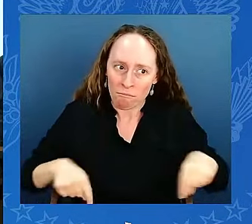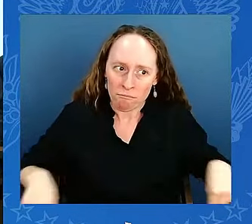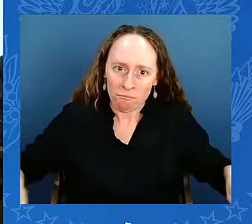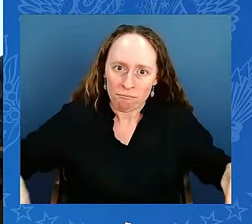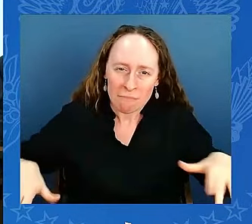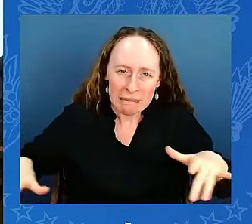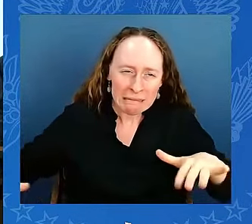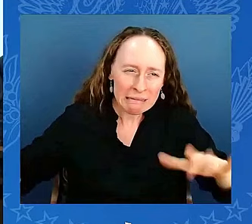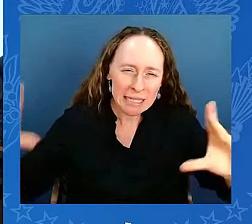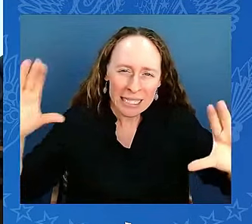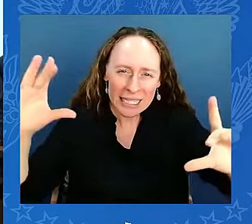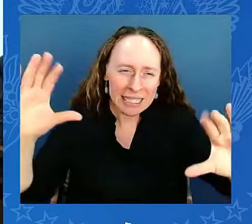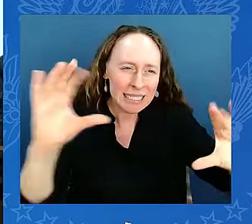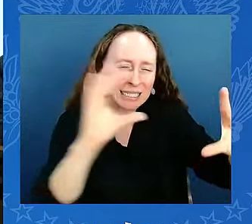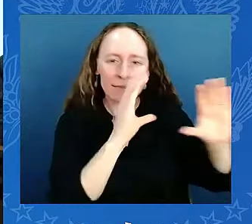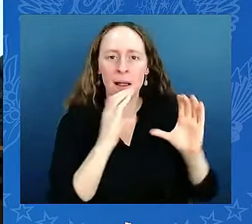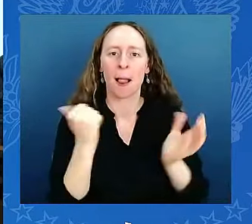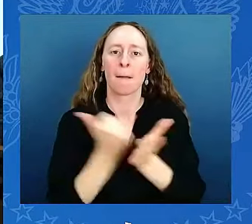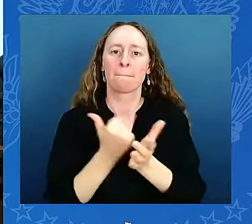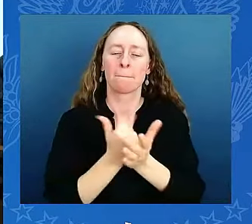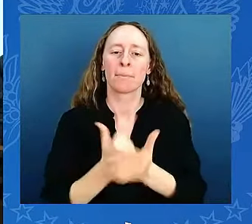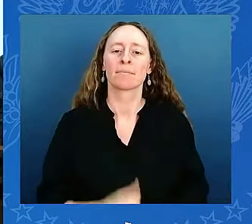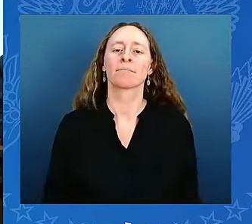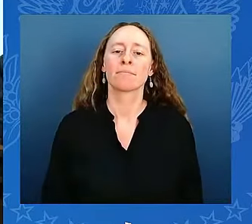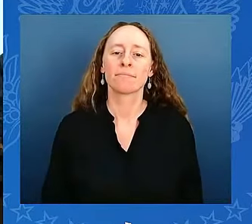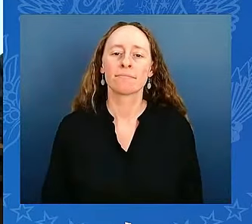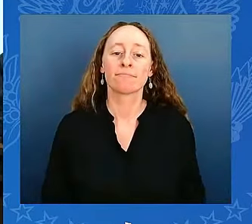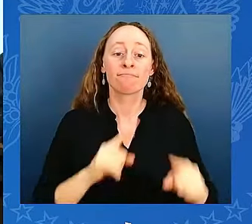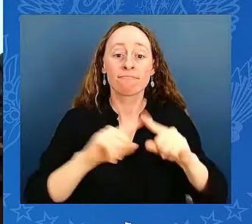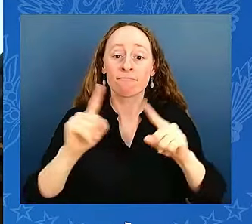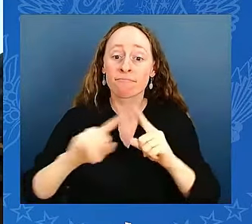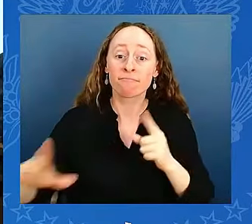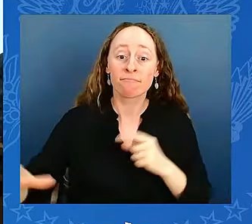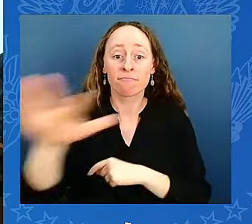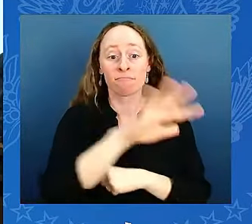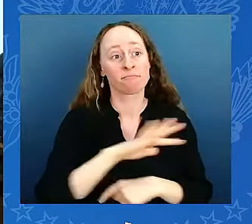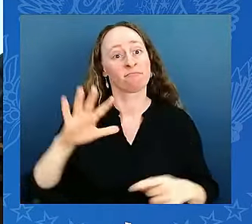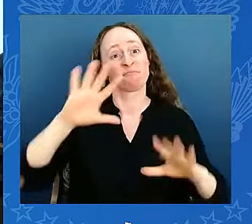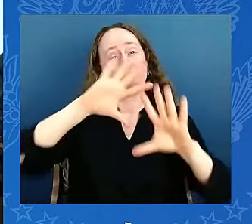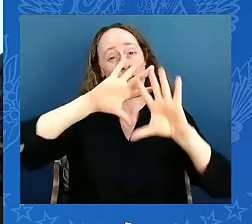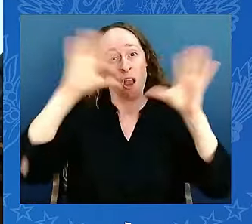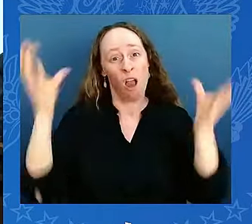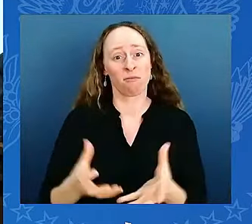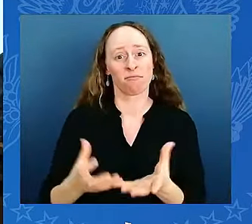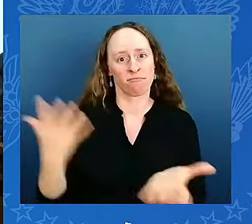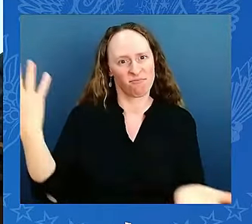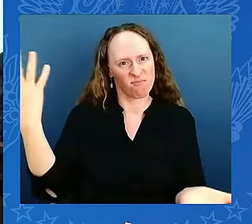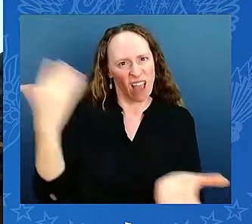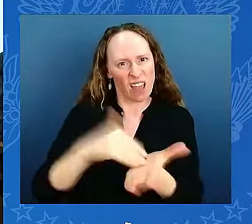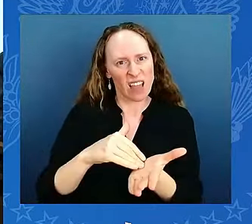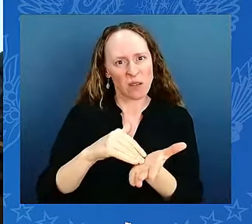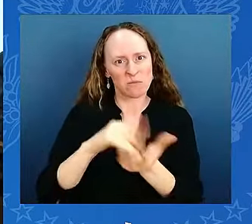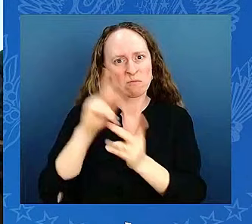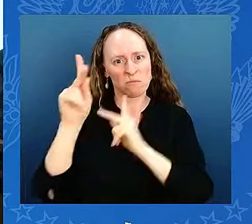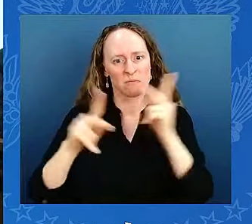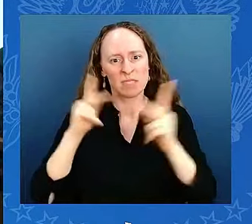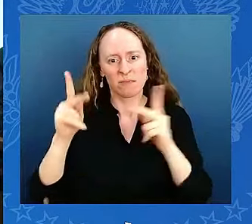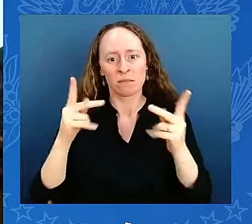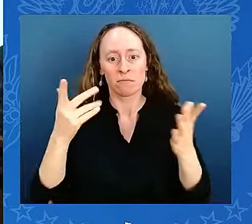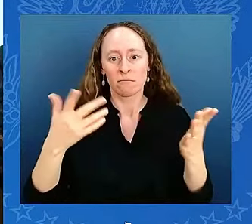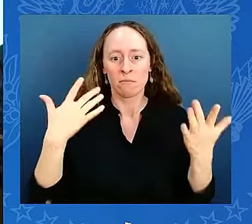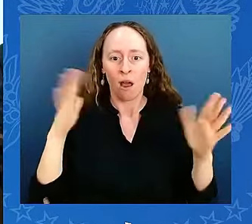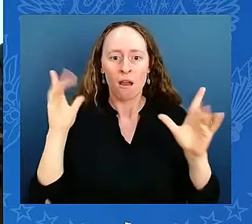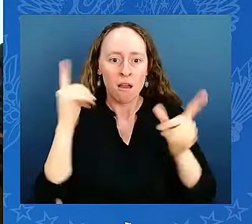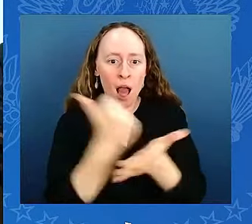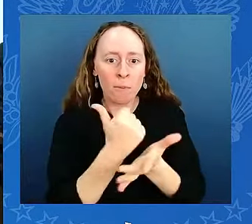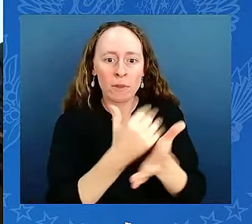those teams, we've had over 5,000 search and rescue interactions. This could be rescues, evacuations, assists,